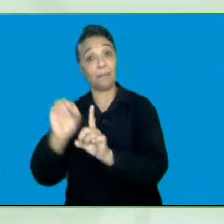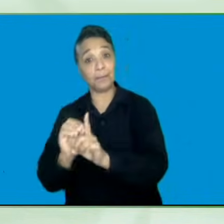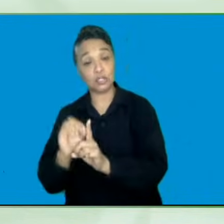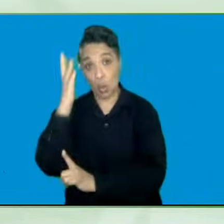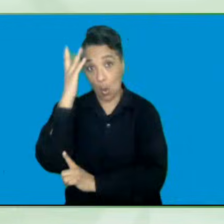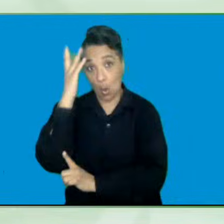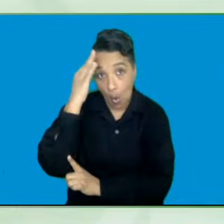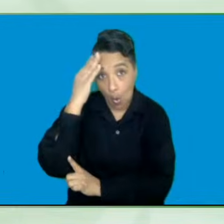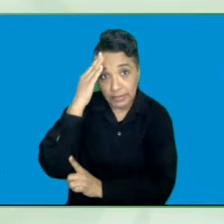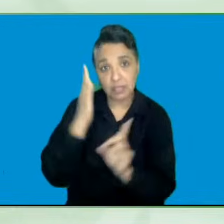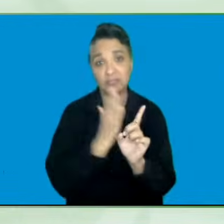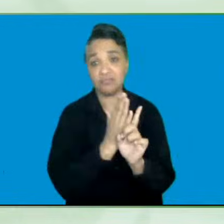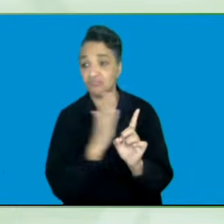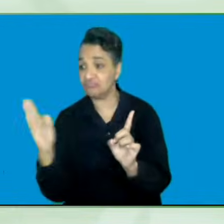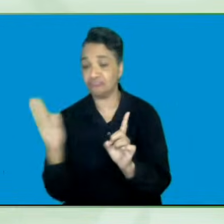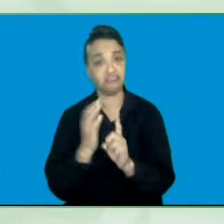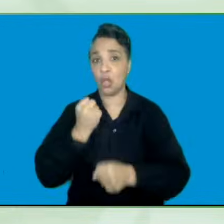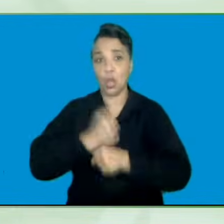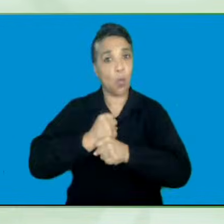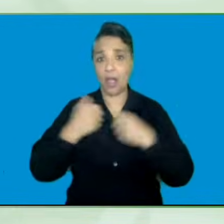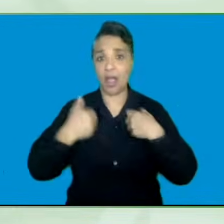spectrum disorders are unemployed.